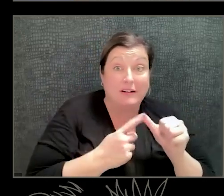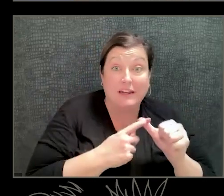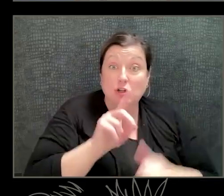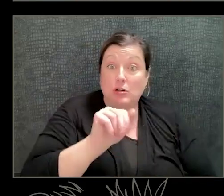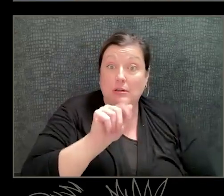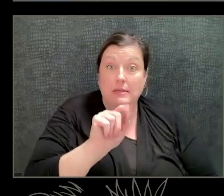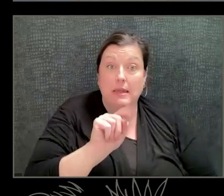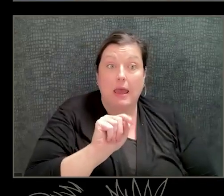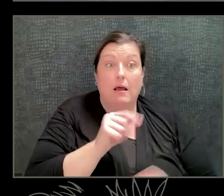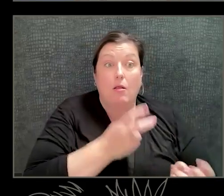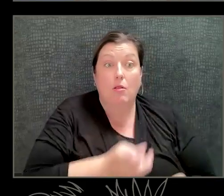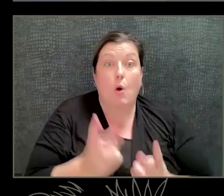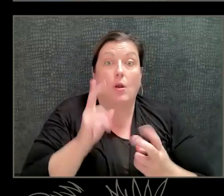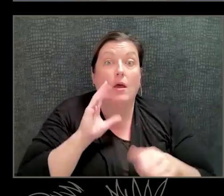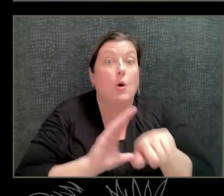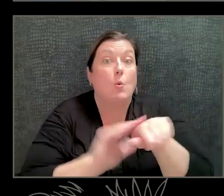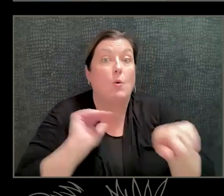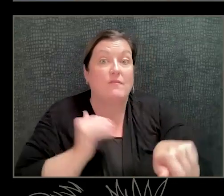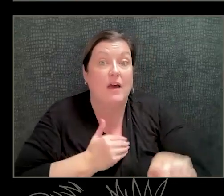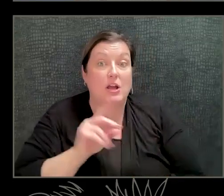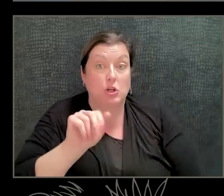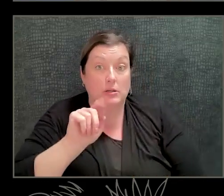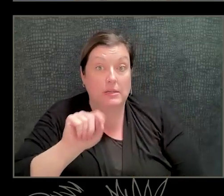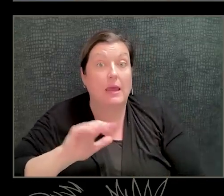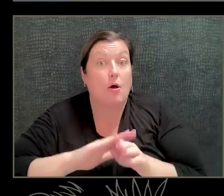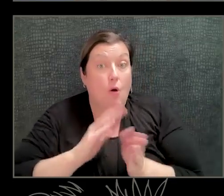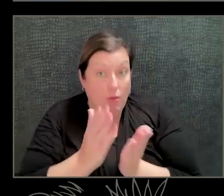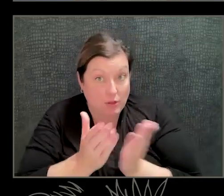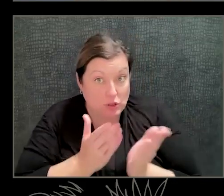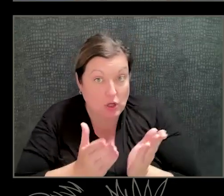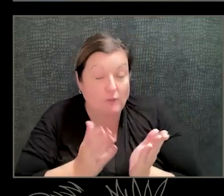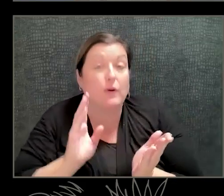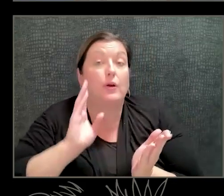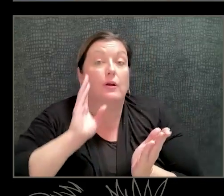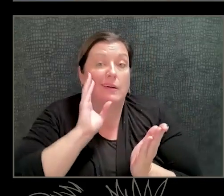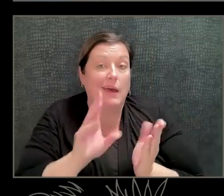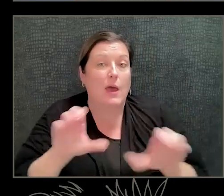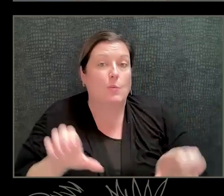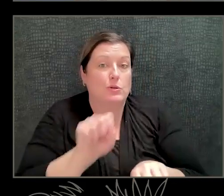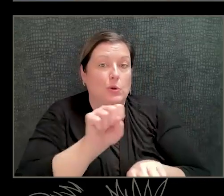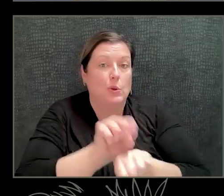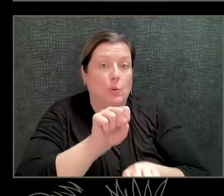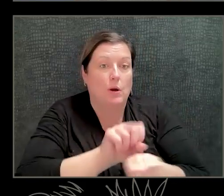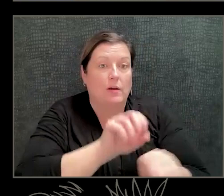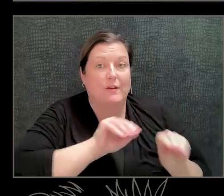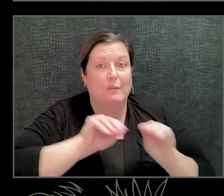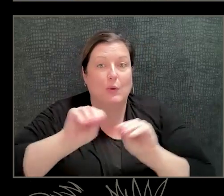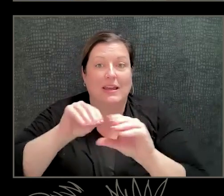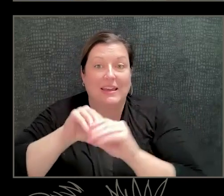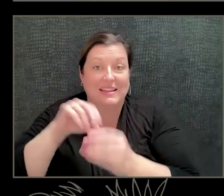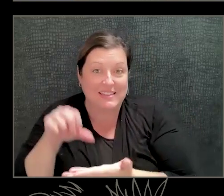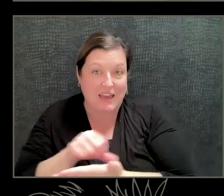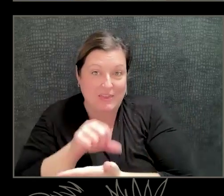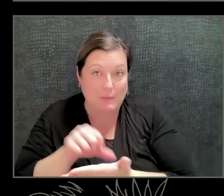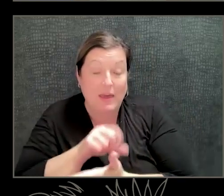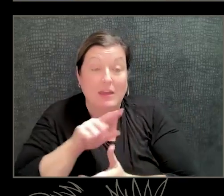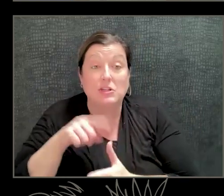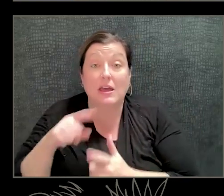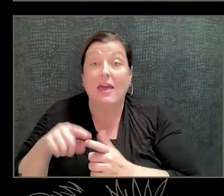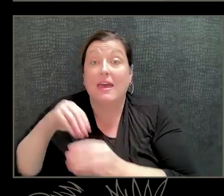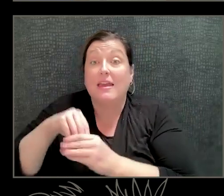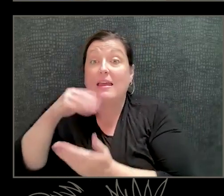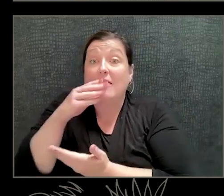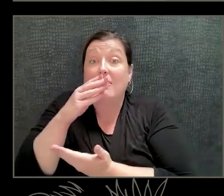load, that will fetch our data on the server, and it will do the work of putting it inside our page. And then in our